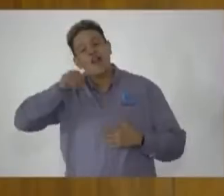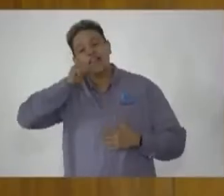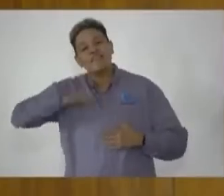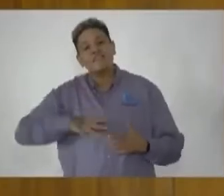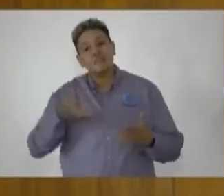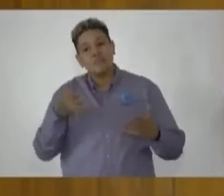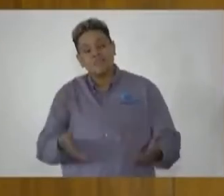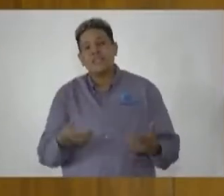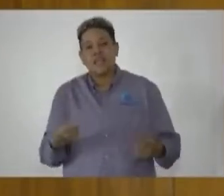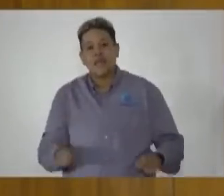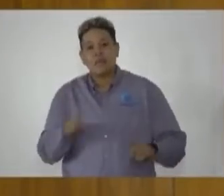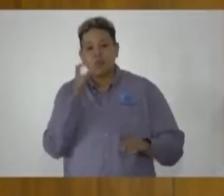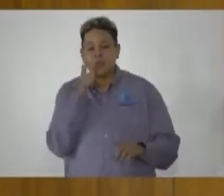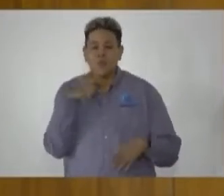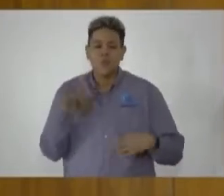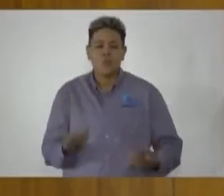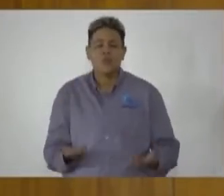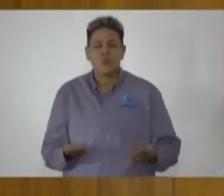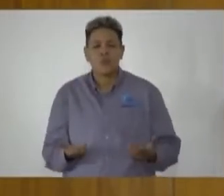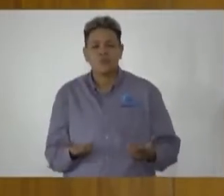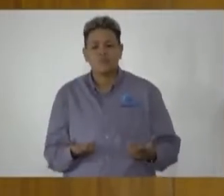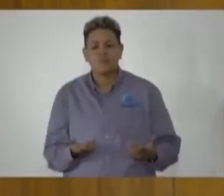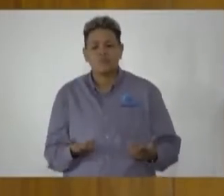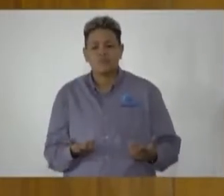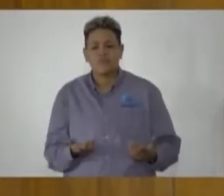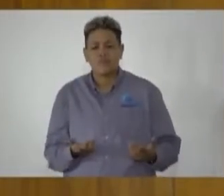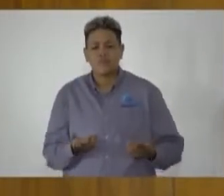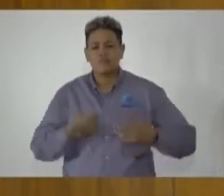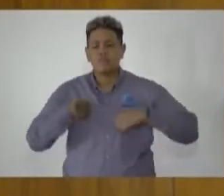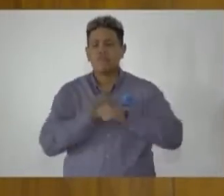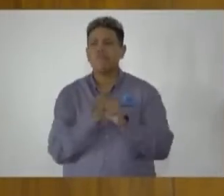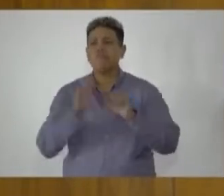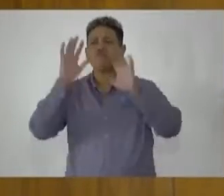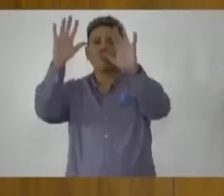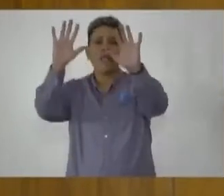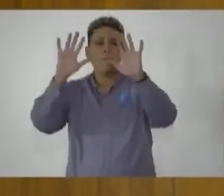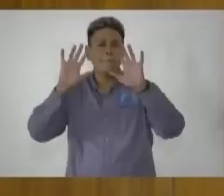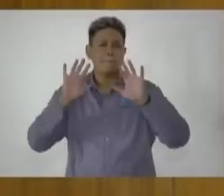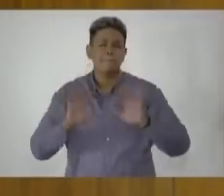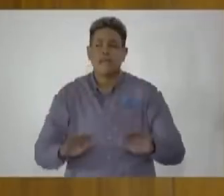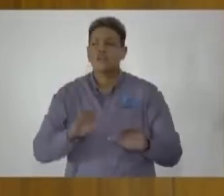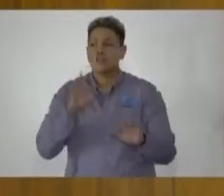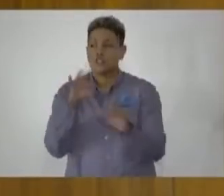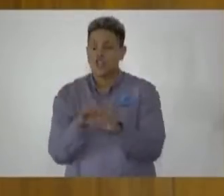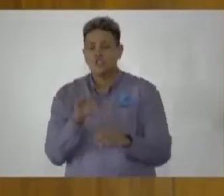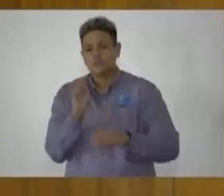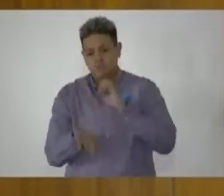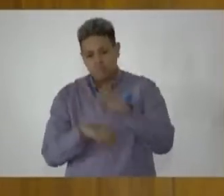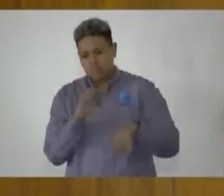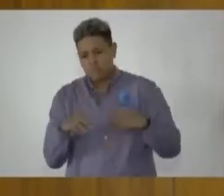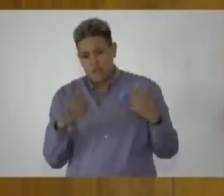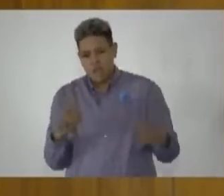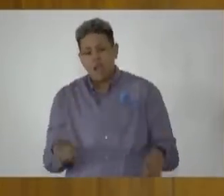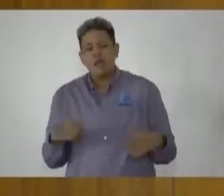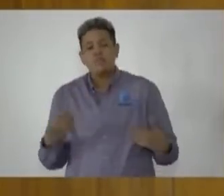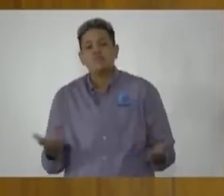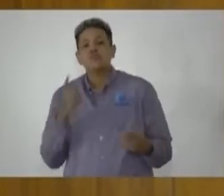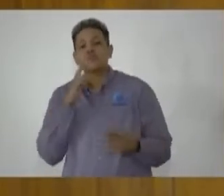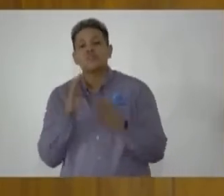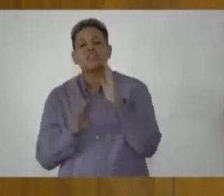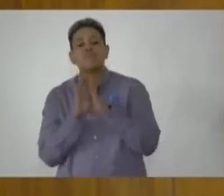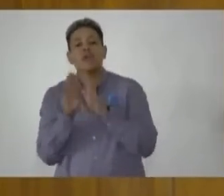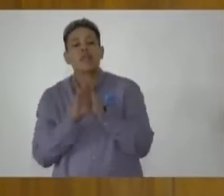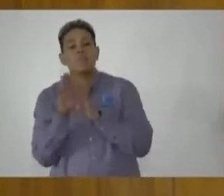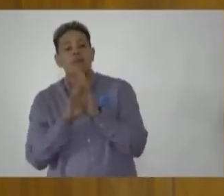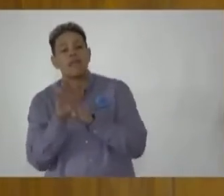females who, you know, make tremendous contribution to the